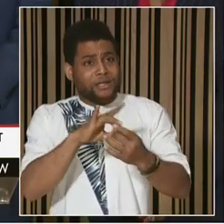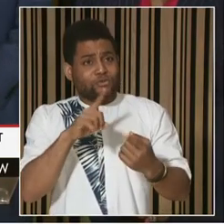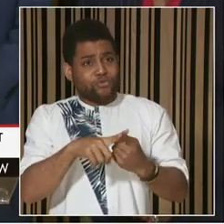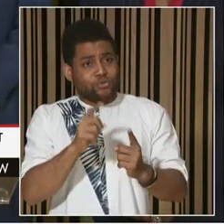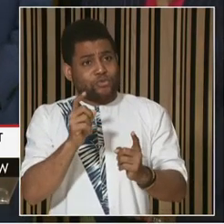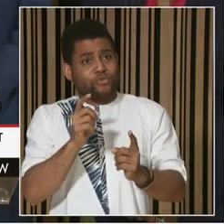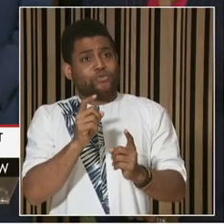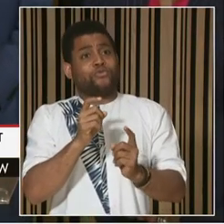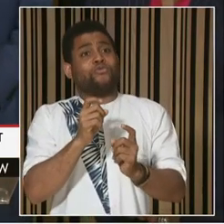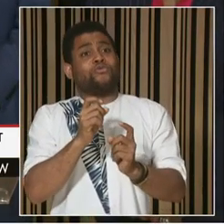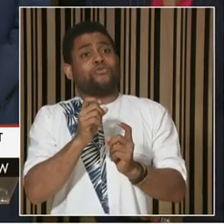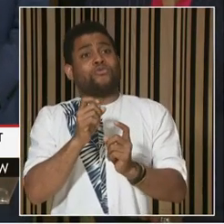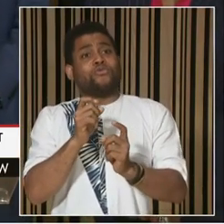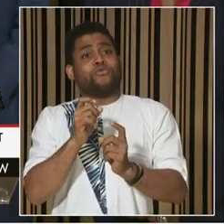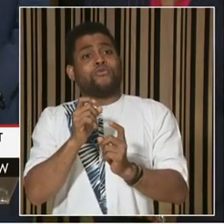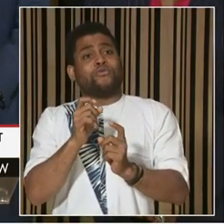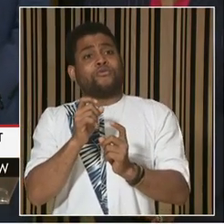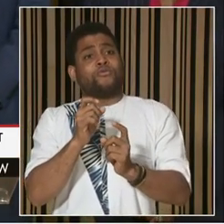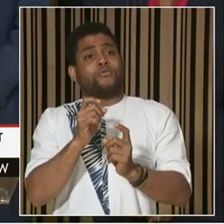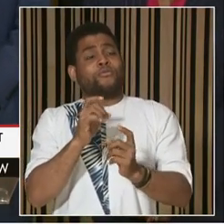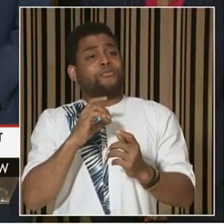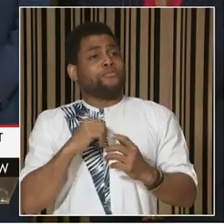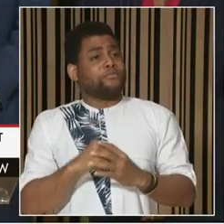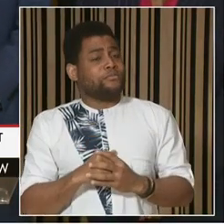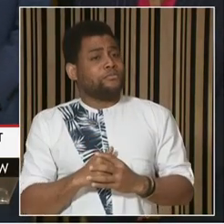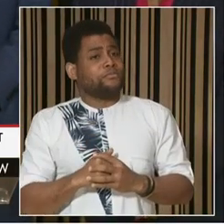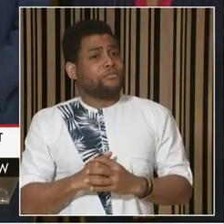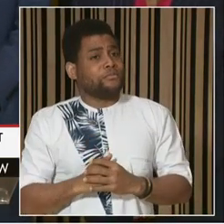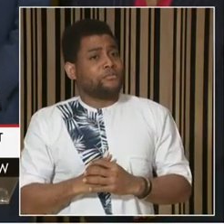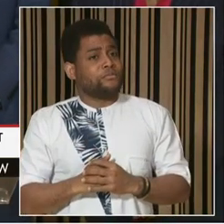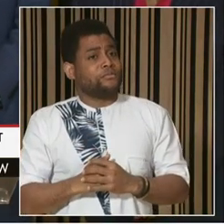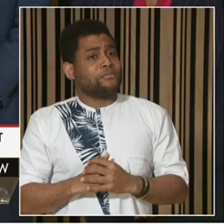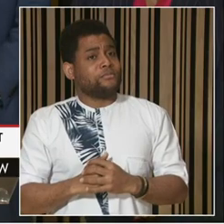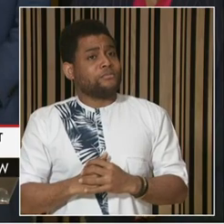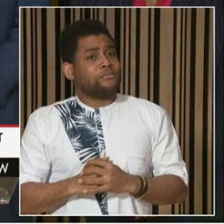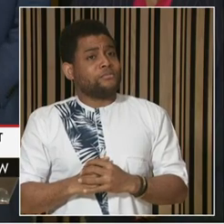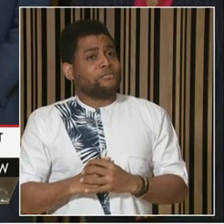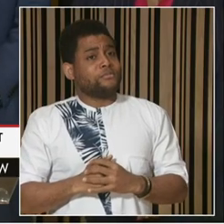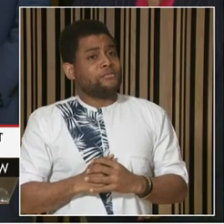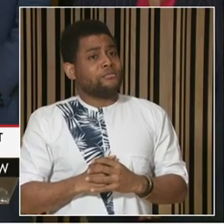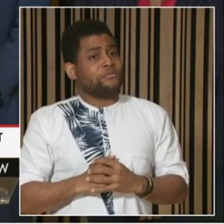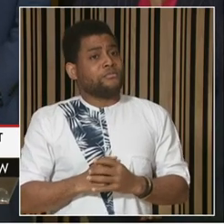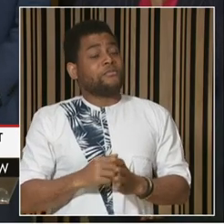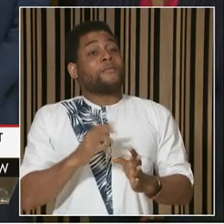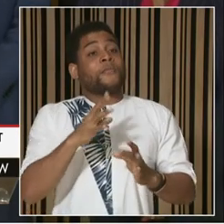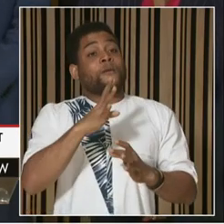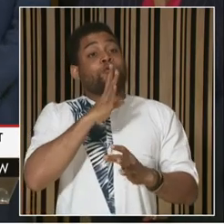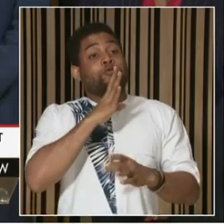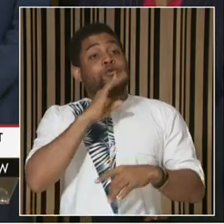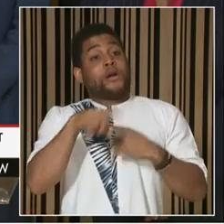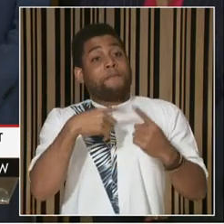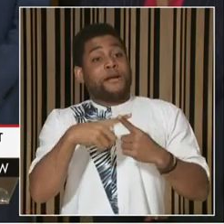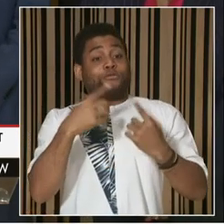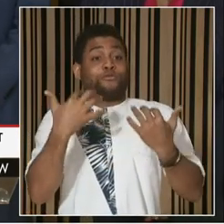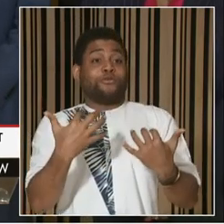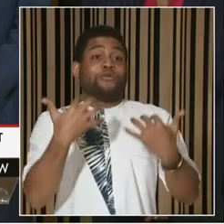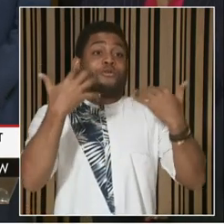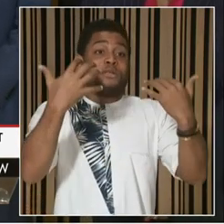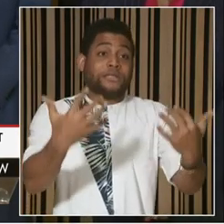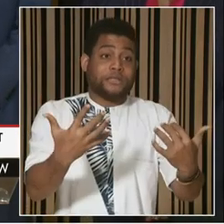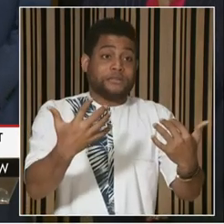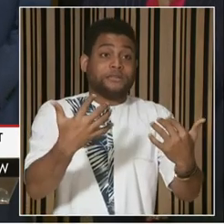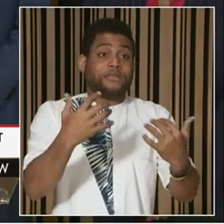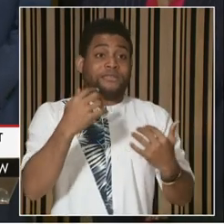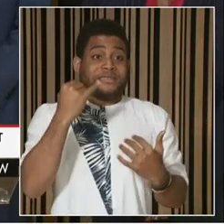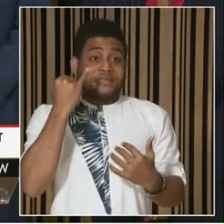the environment by which to possibly lure the team, just with changing the lease and asking the federal government to do